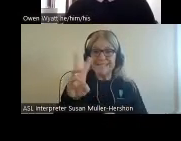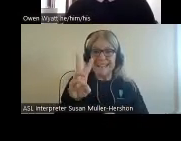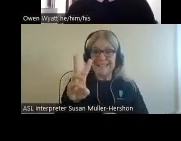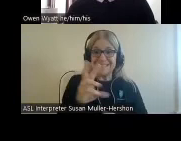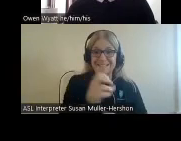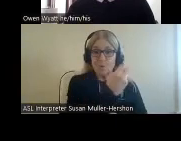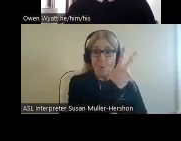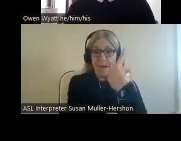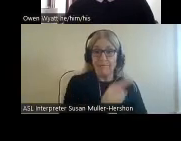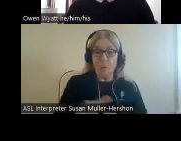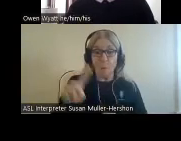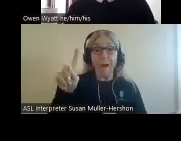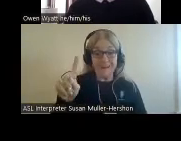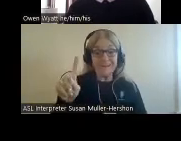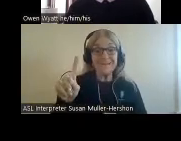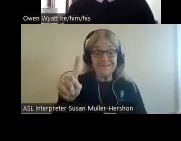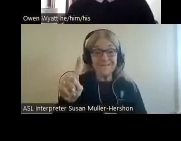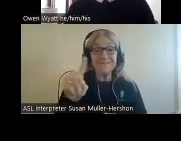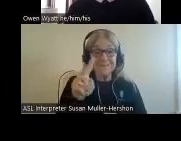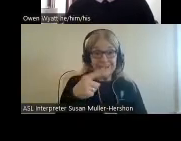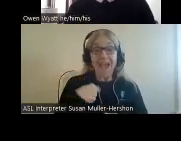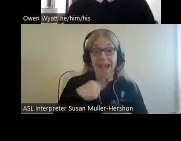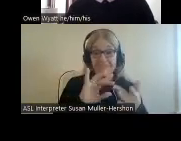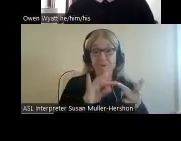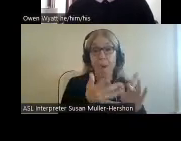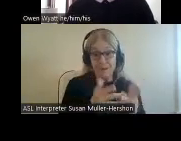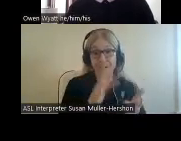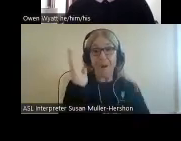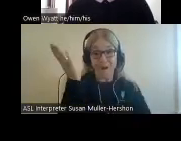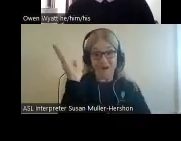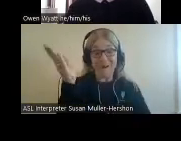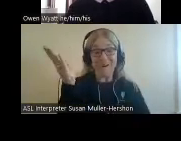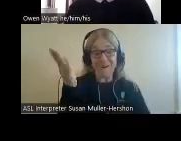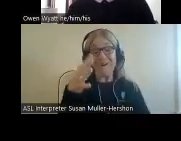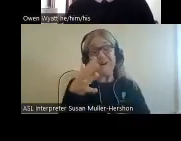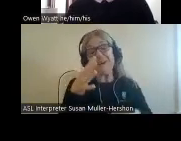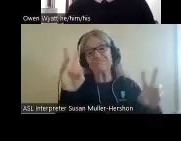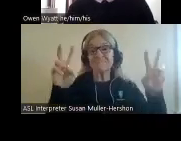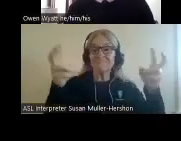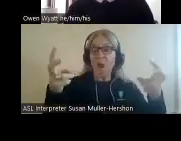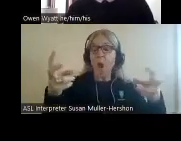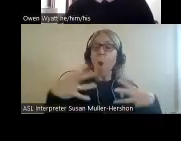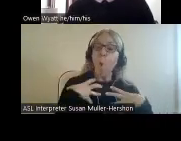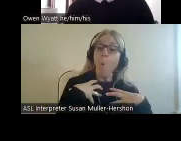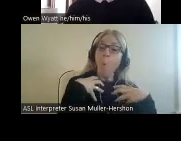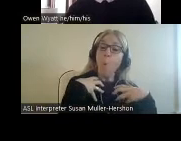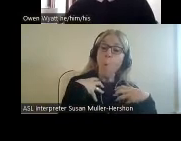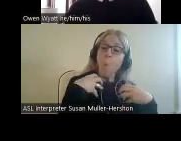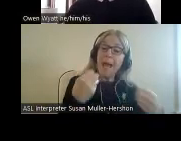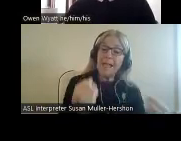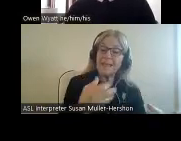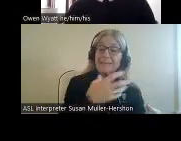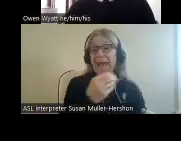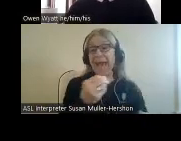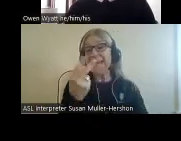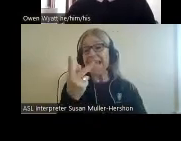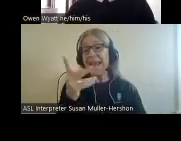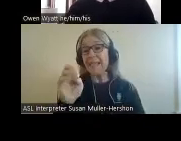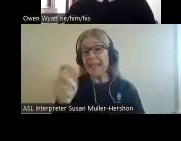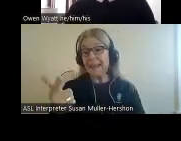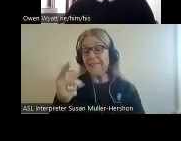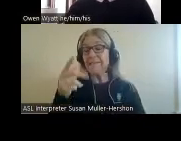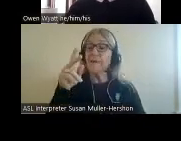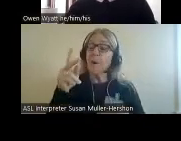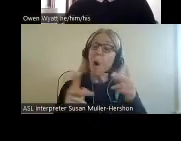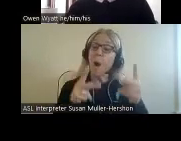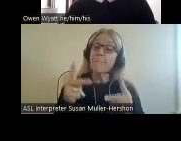12 to 1, we have a webinar promoting wellness and healing for people of color, which is